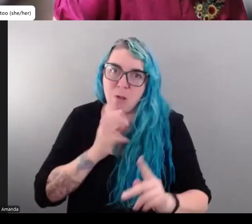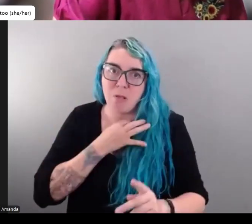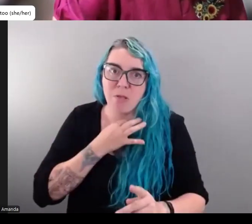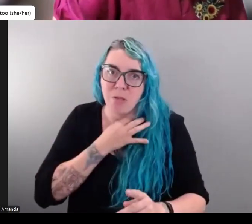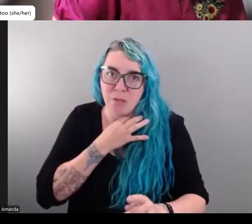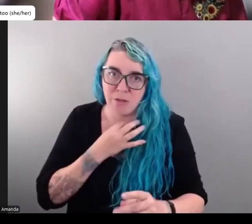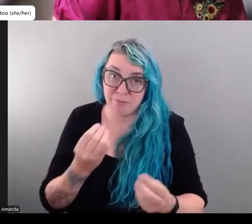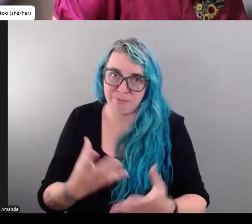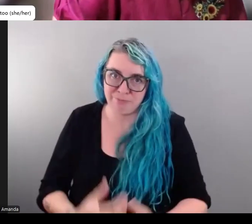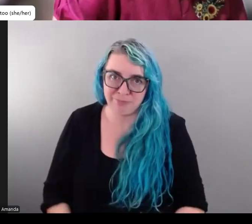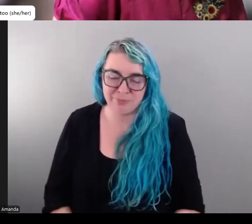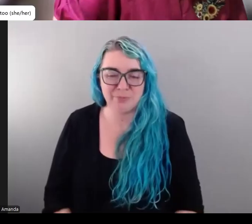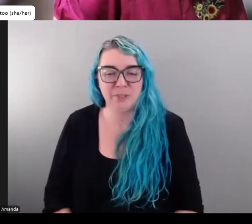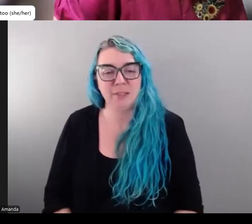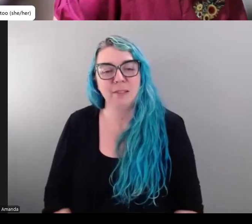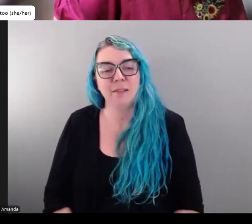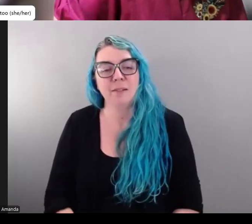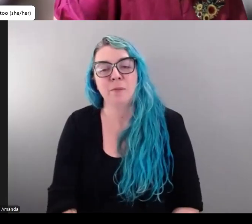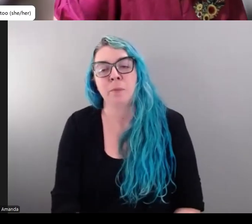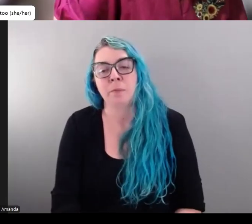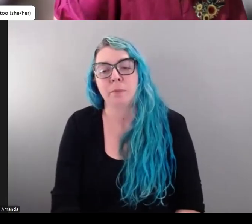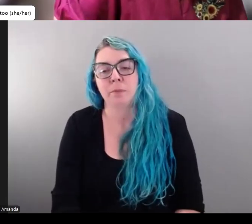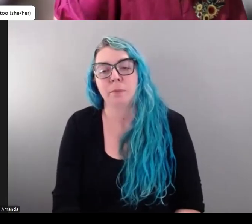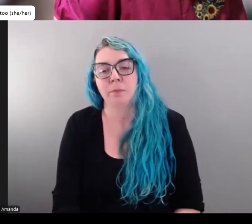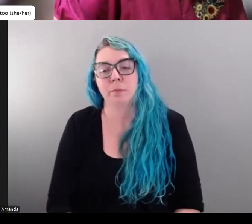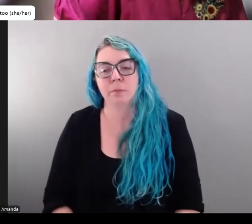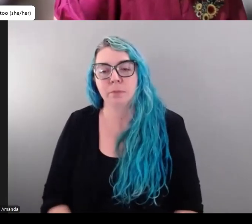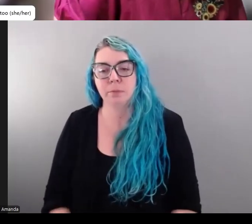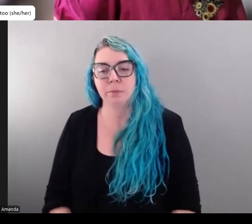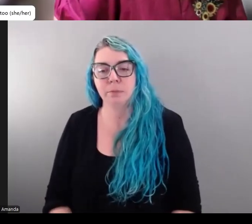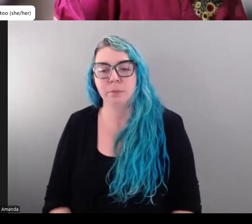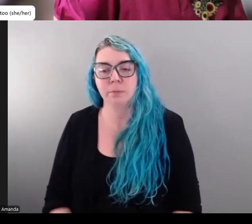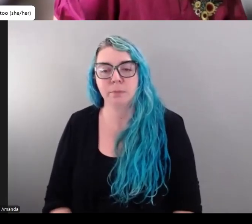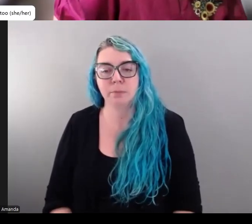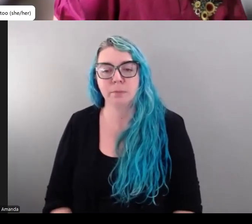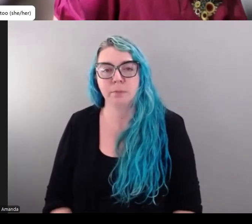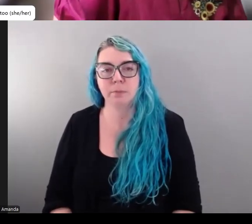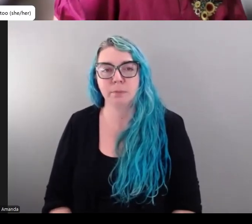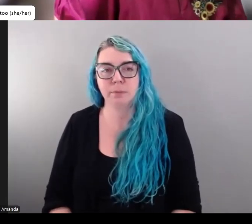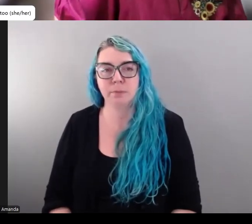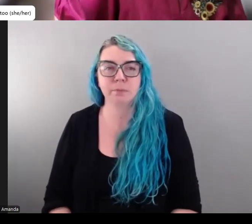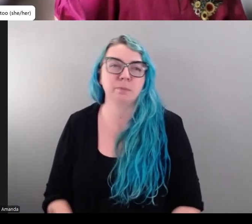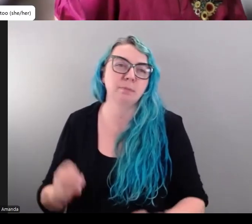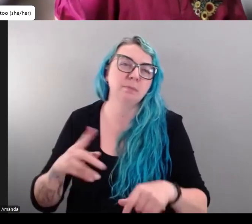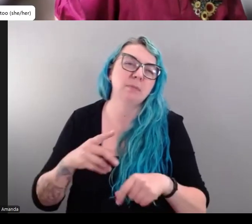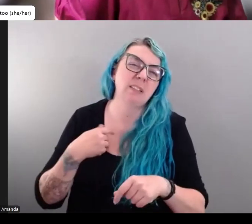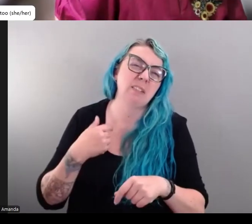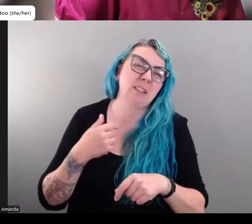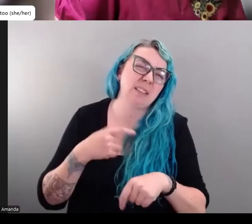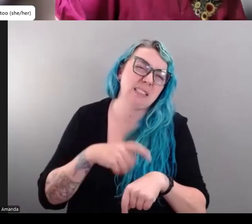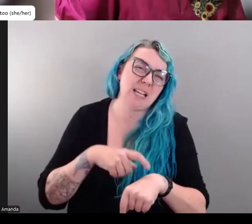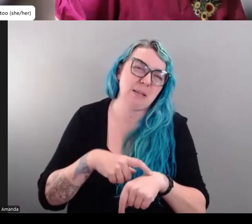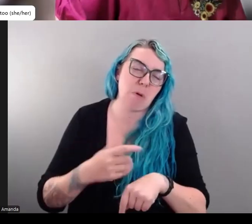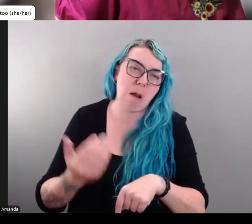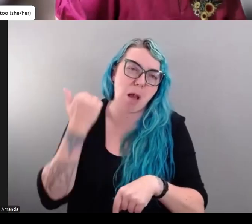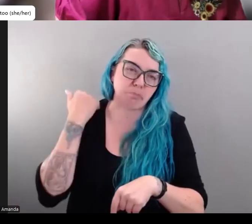and Emma. Um, so okay, I've got time for just a couple more questions. So I am going to